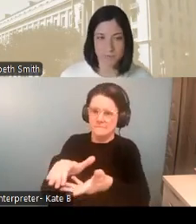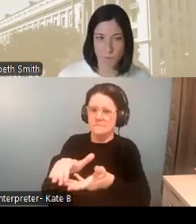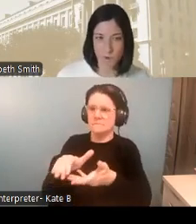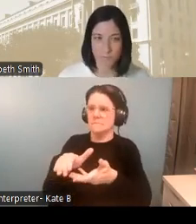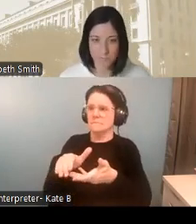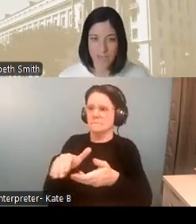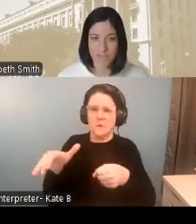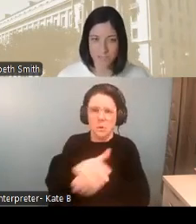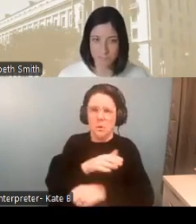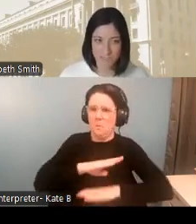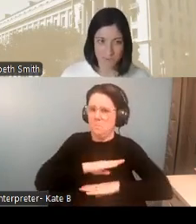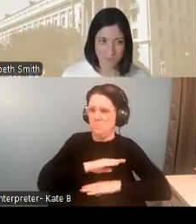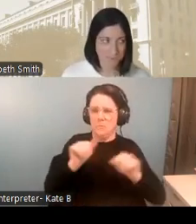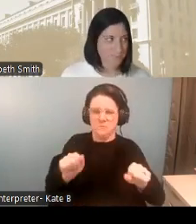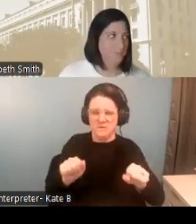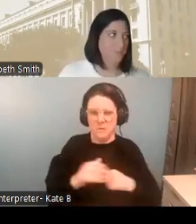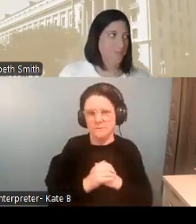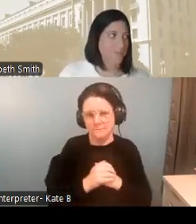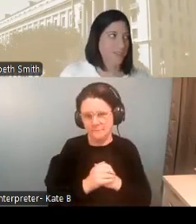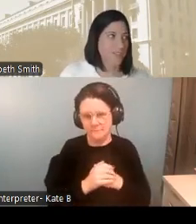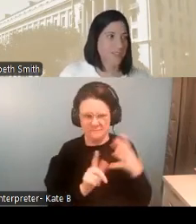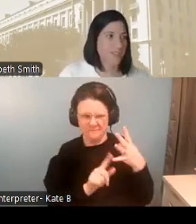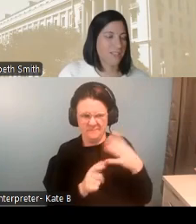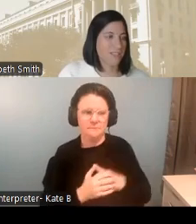complete of a form as possible.